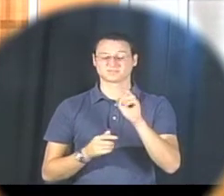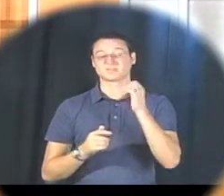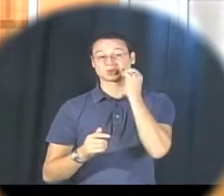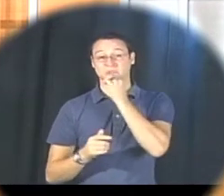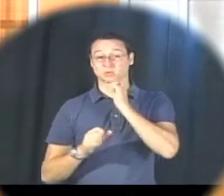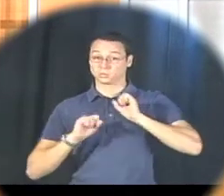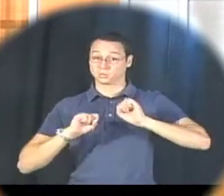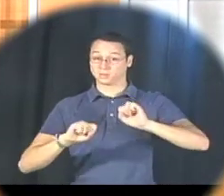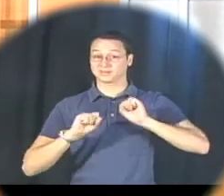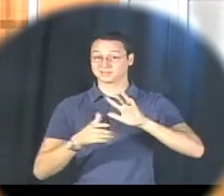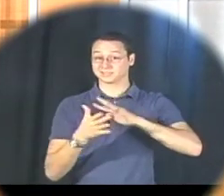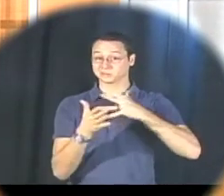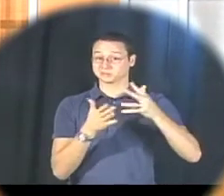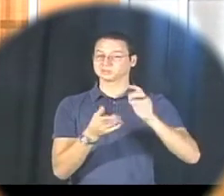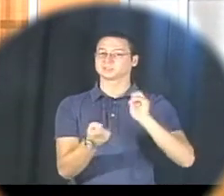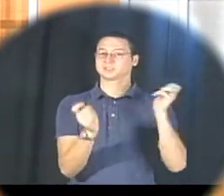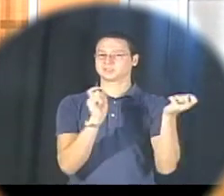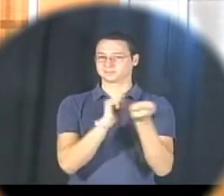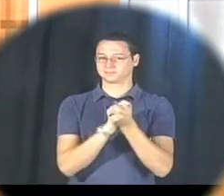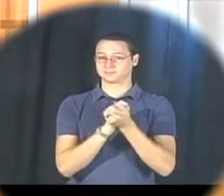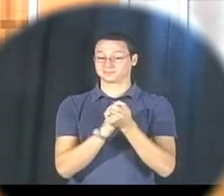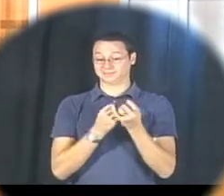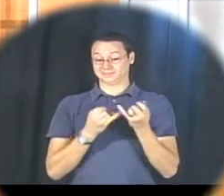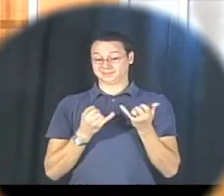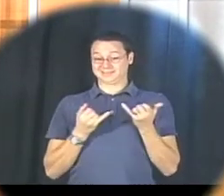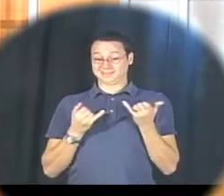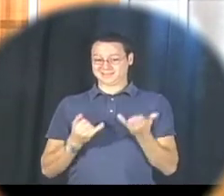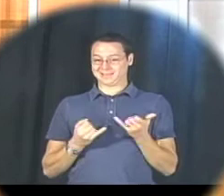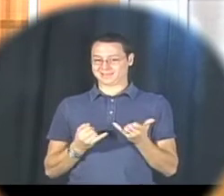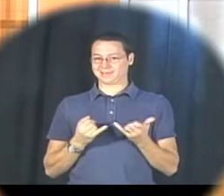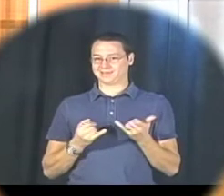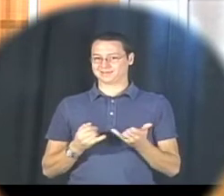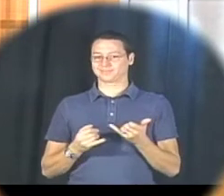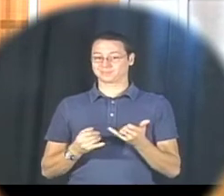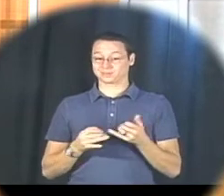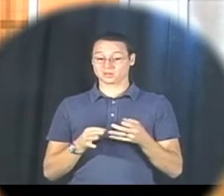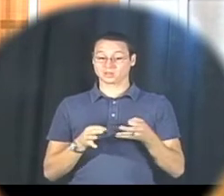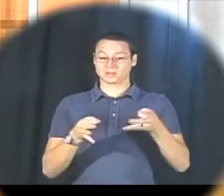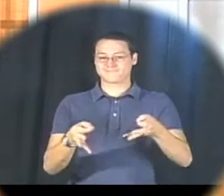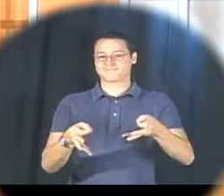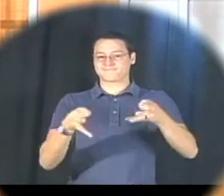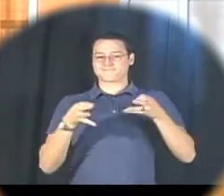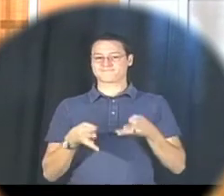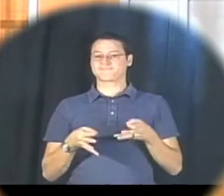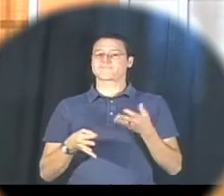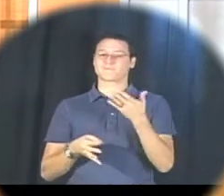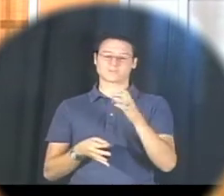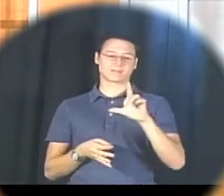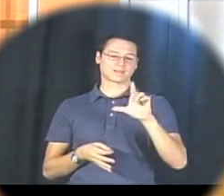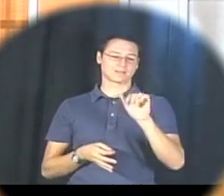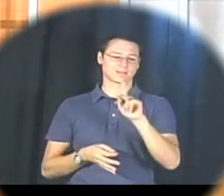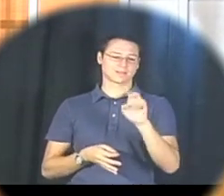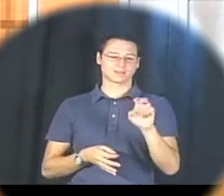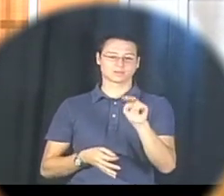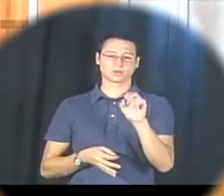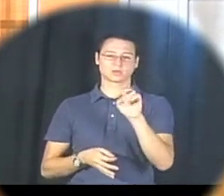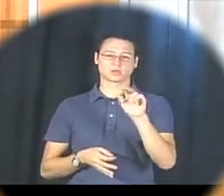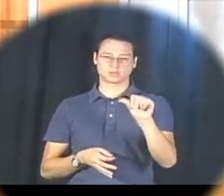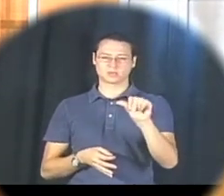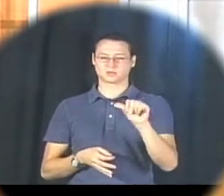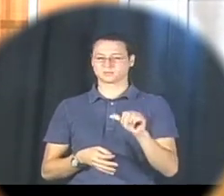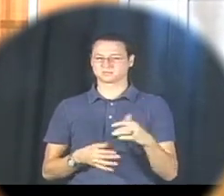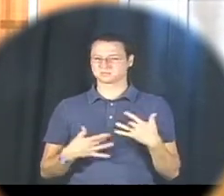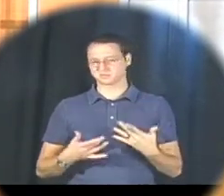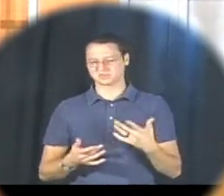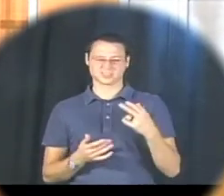weightlifting schedule. Boone will now be lifting tonight, November 13th, instead of November 14th at Lake Nona, to accommodate the